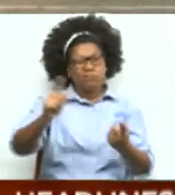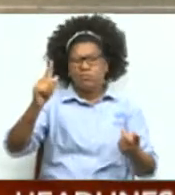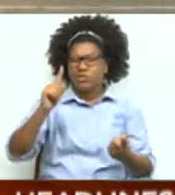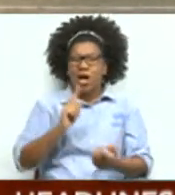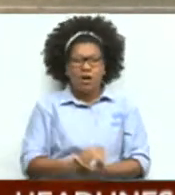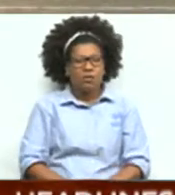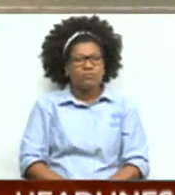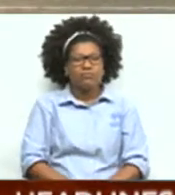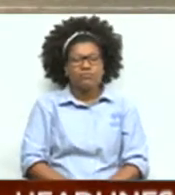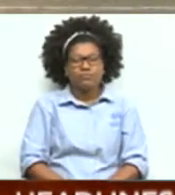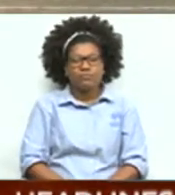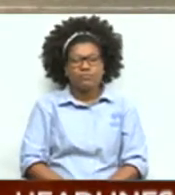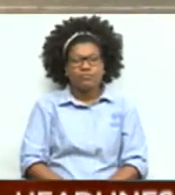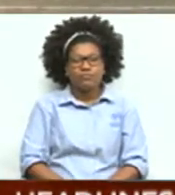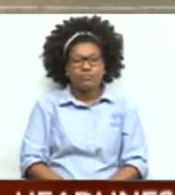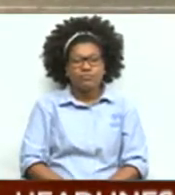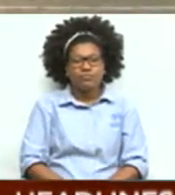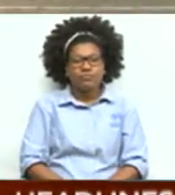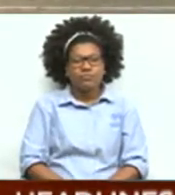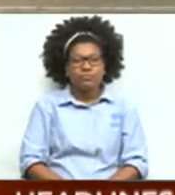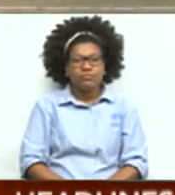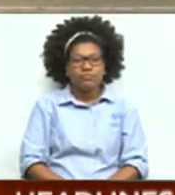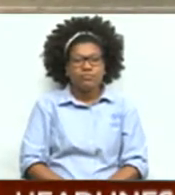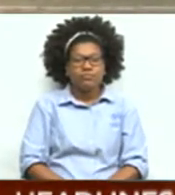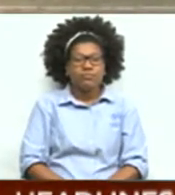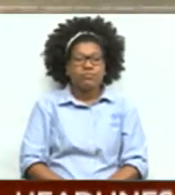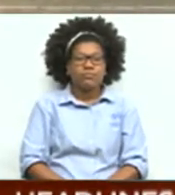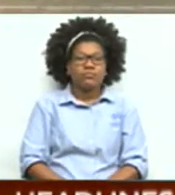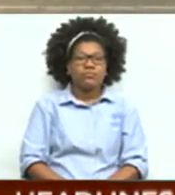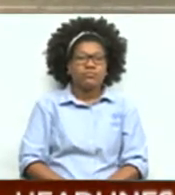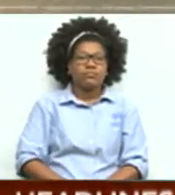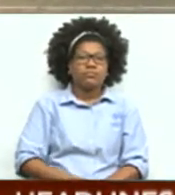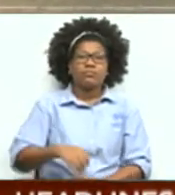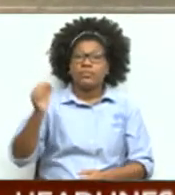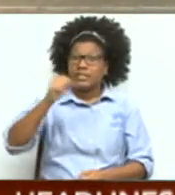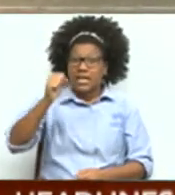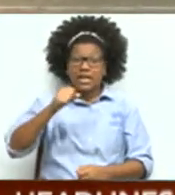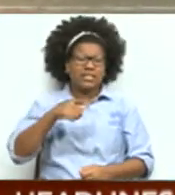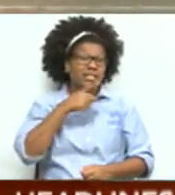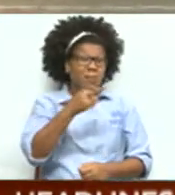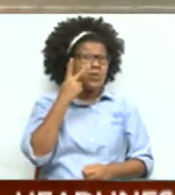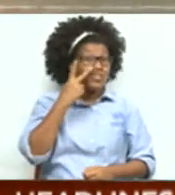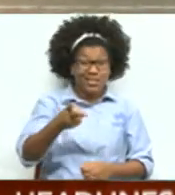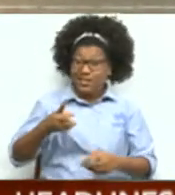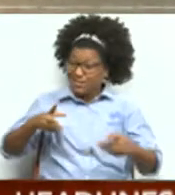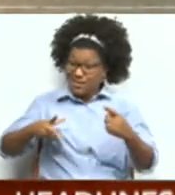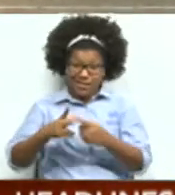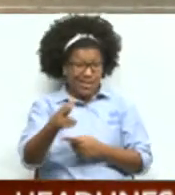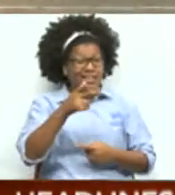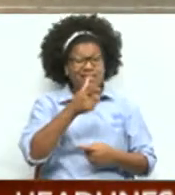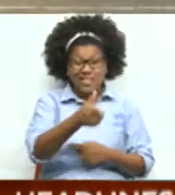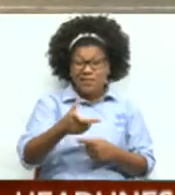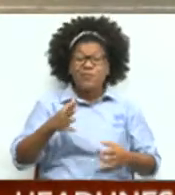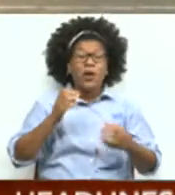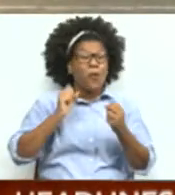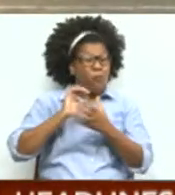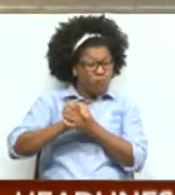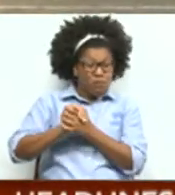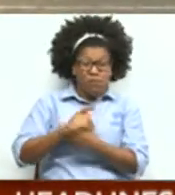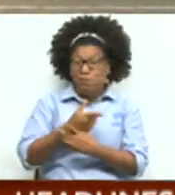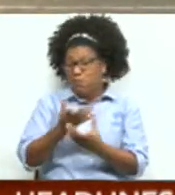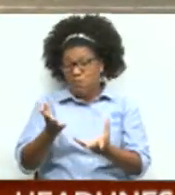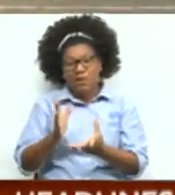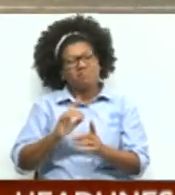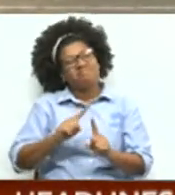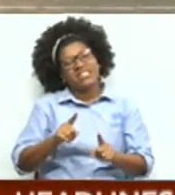Has well, it gone on to hit bowled the stop him. There? Yes, it has. He was looking to cut a delivery well. 71 for 4. But that